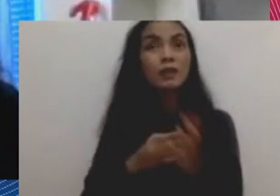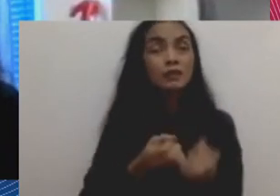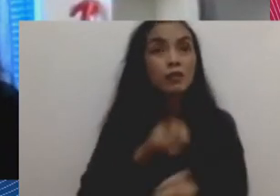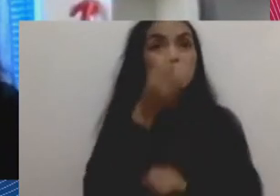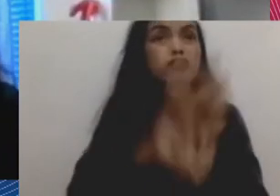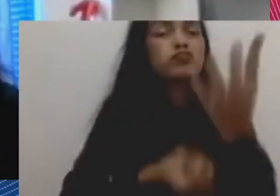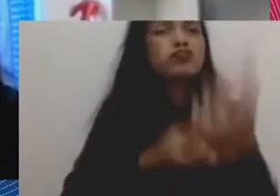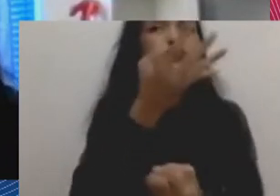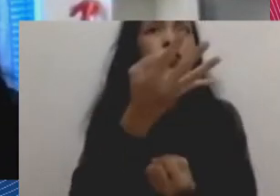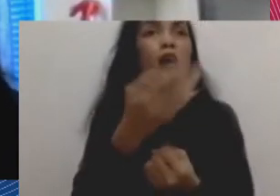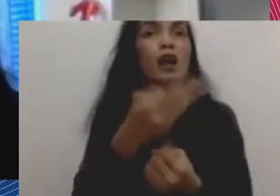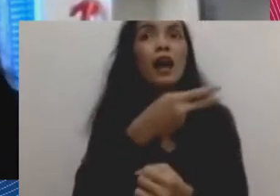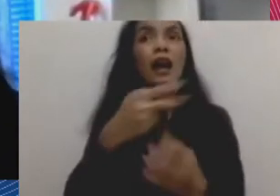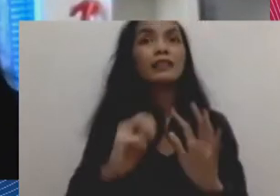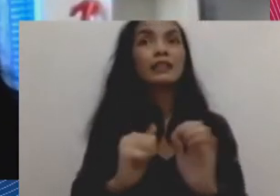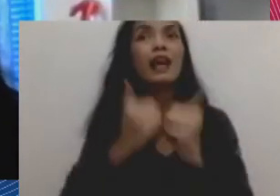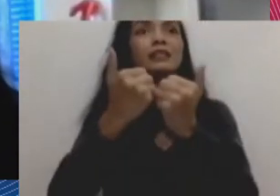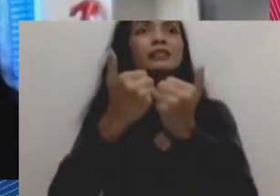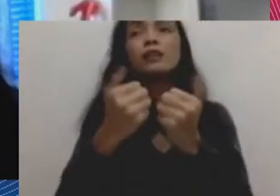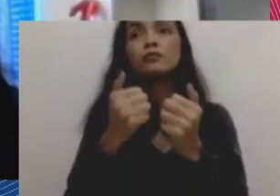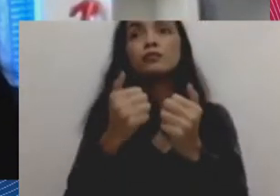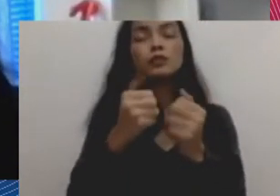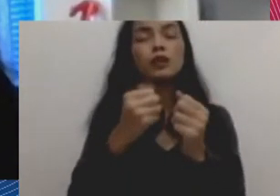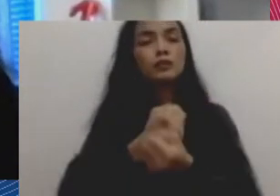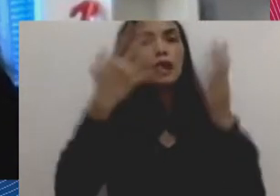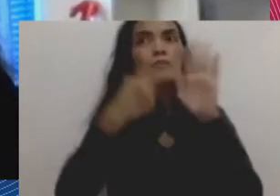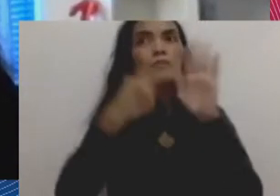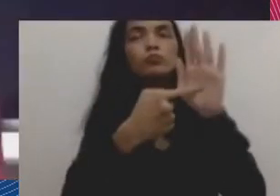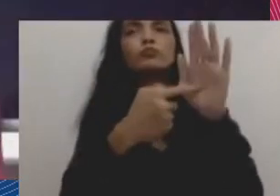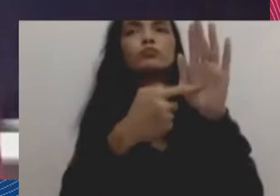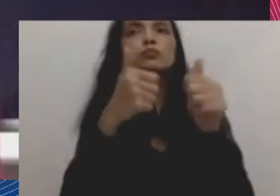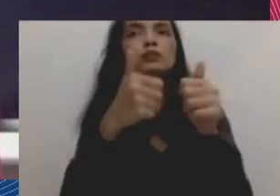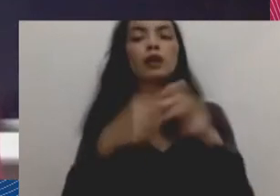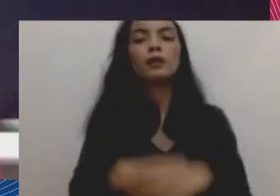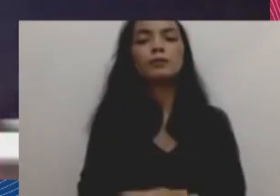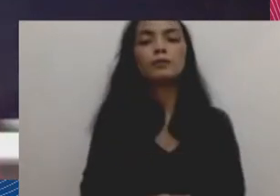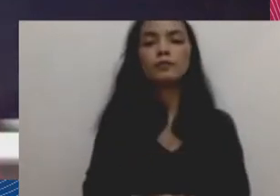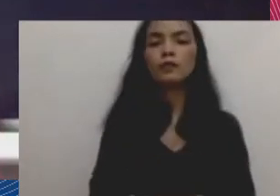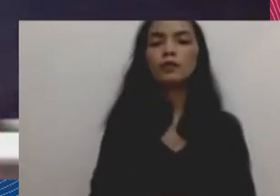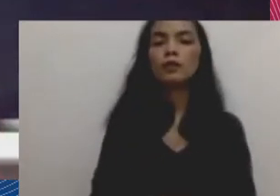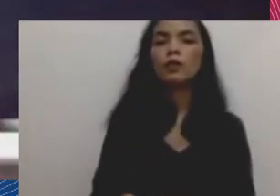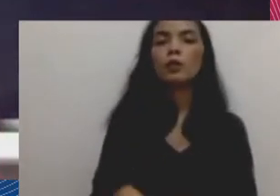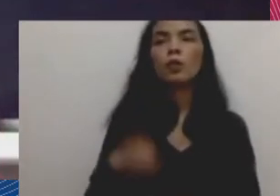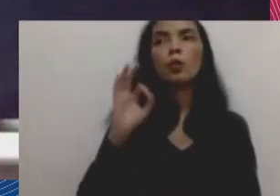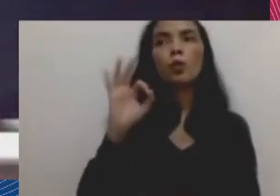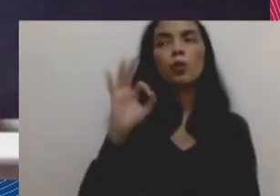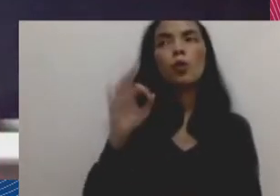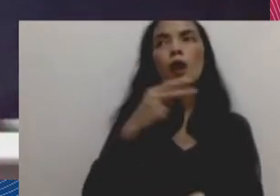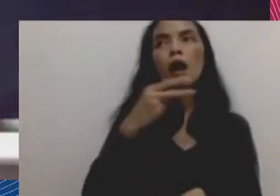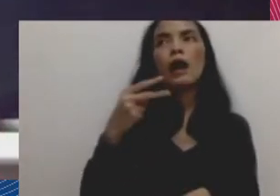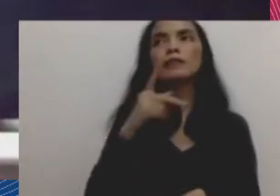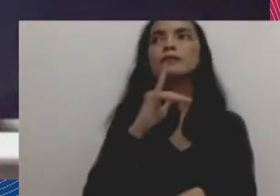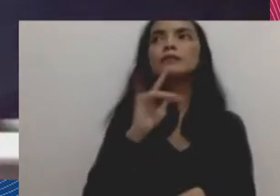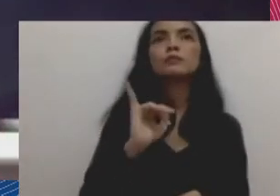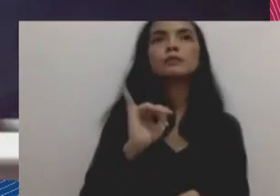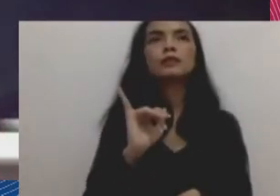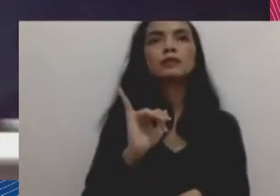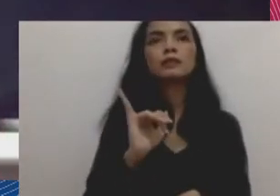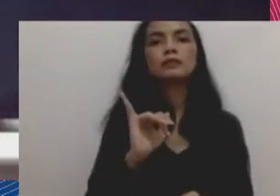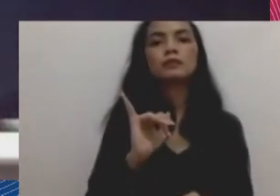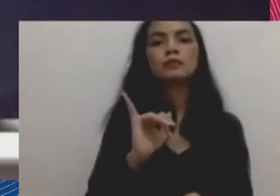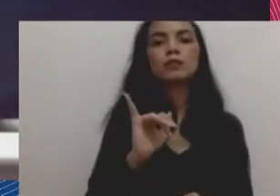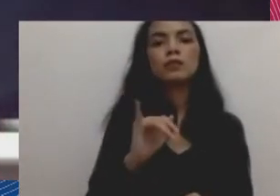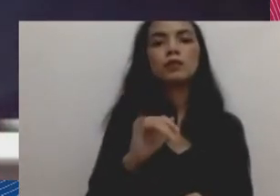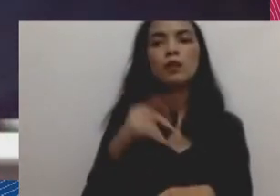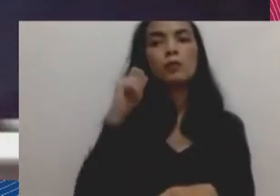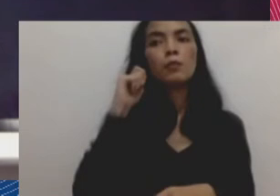any outcome that the nation is seeking. Jadi tidak semata-mata menjamin bahwa dengan adanya perwakilan